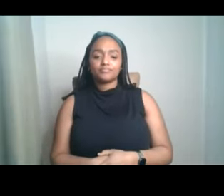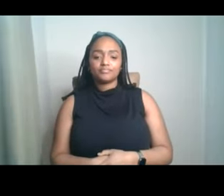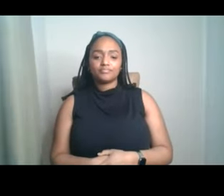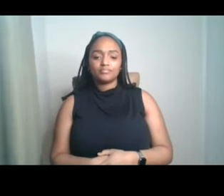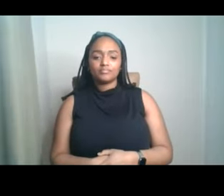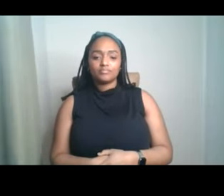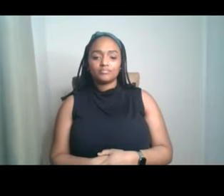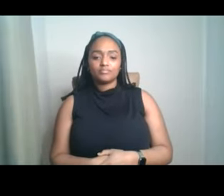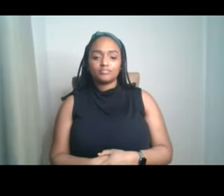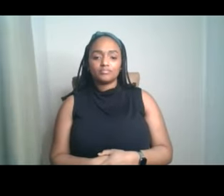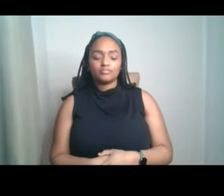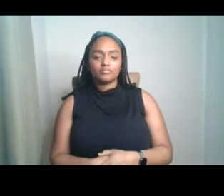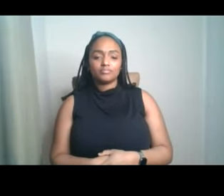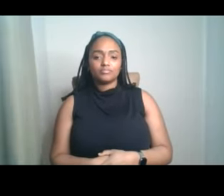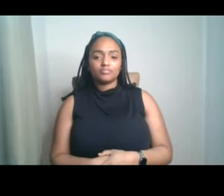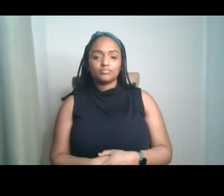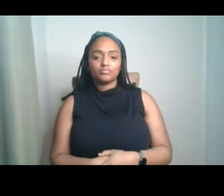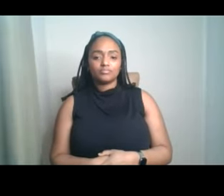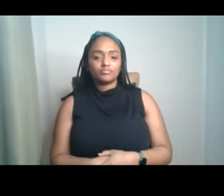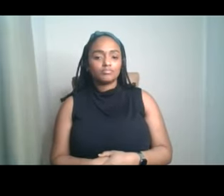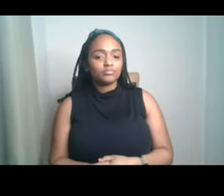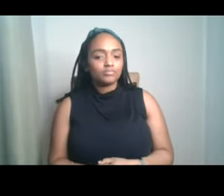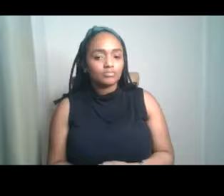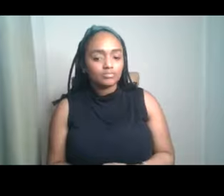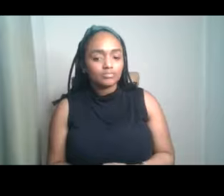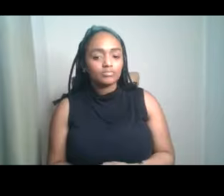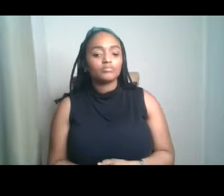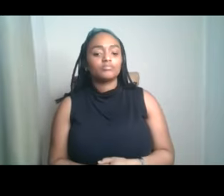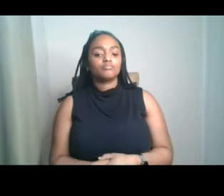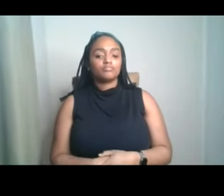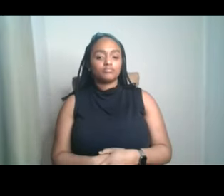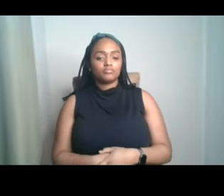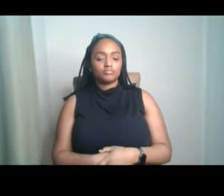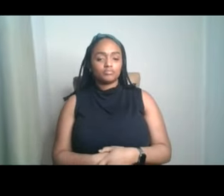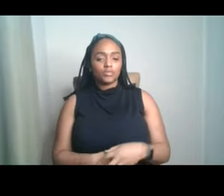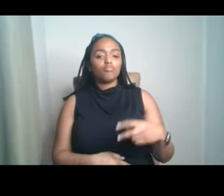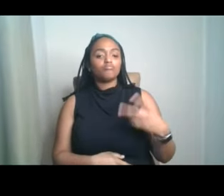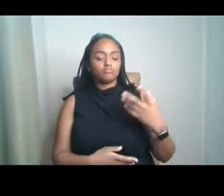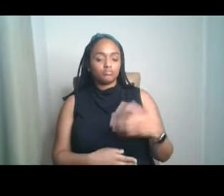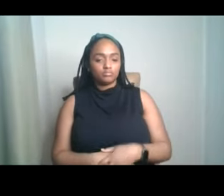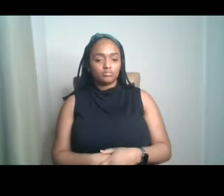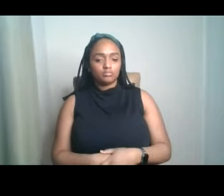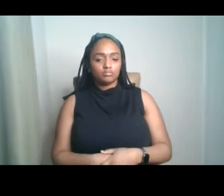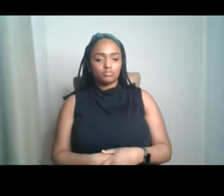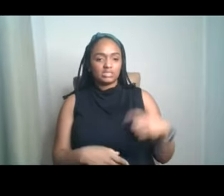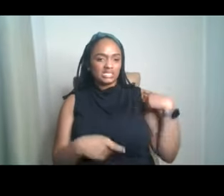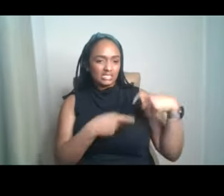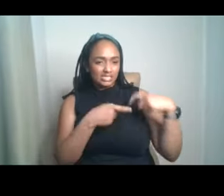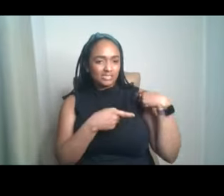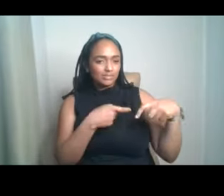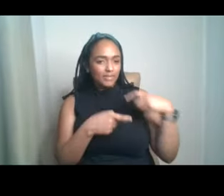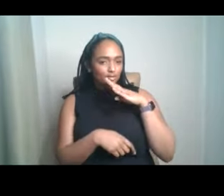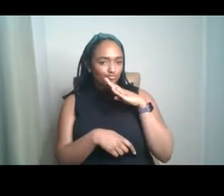se escuche en cada esquina de este mundo. Tú decides, puedes elegir mejor. Sentir orgullo de lo que